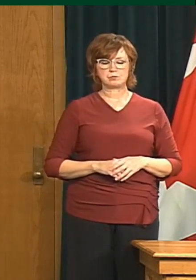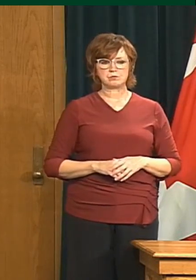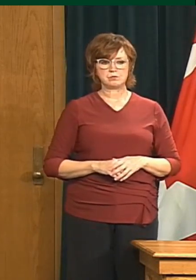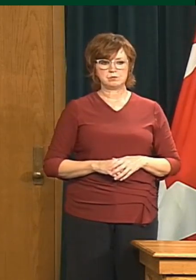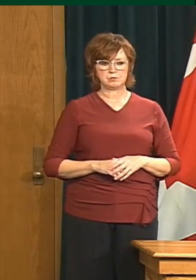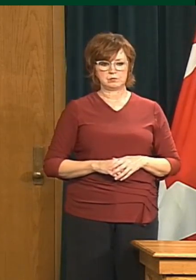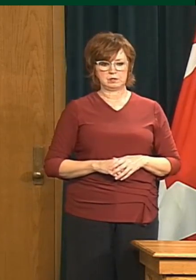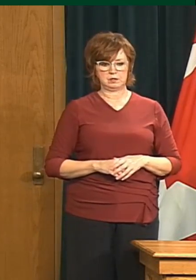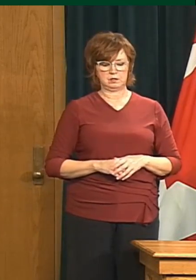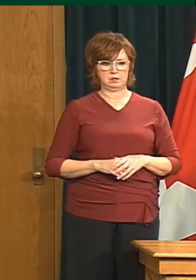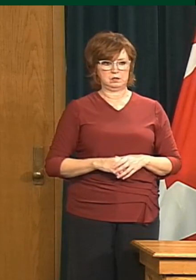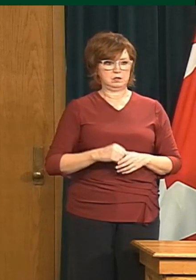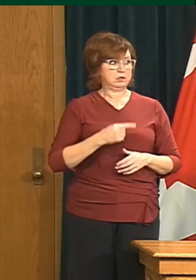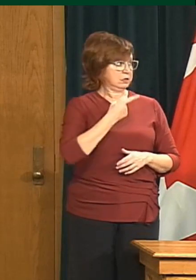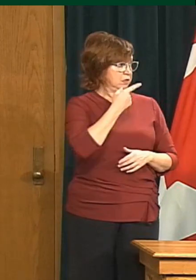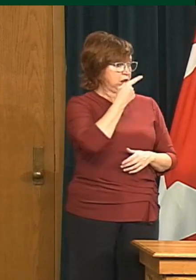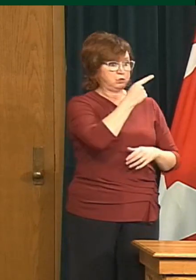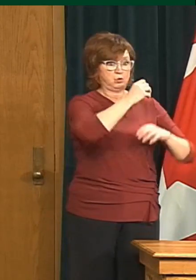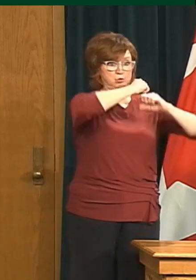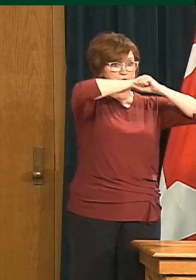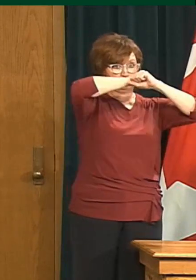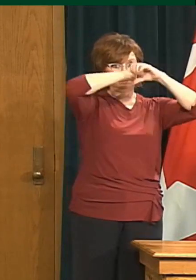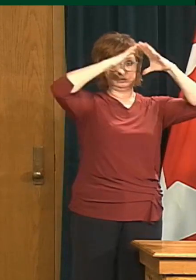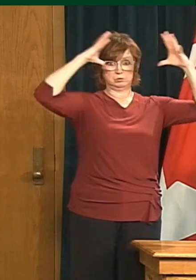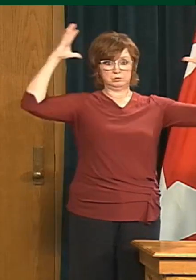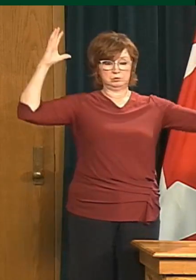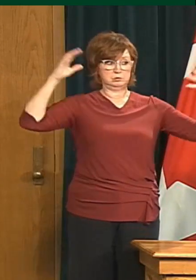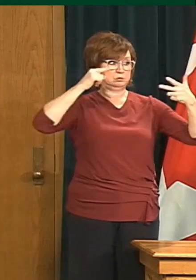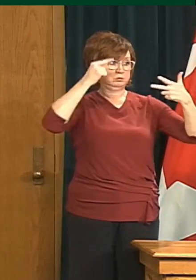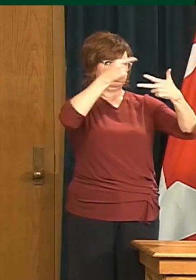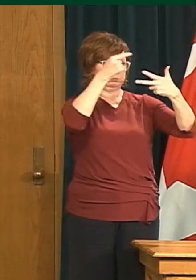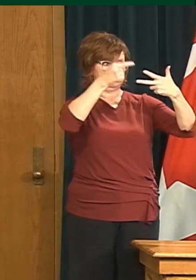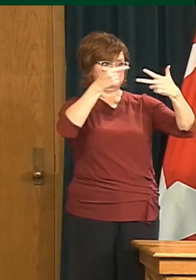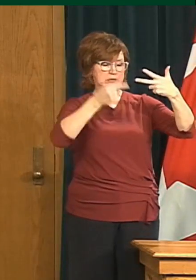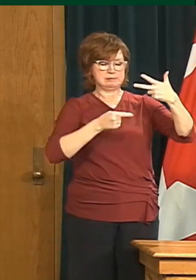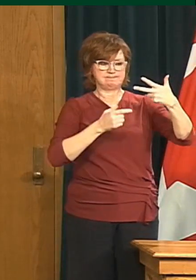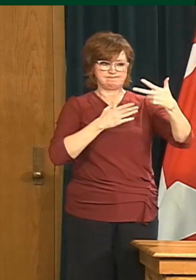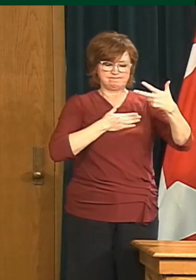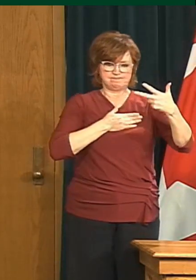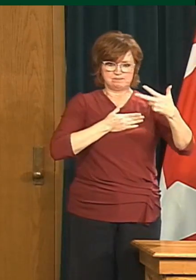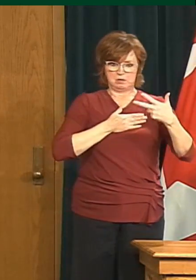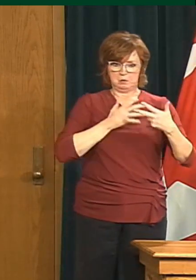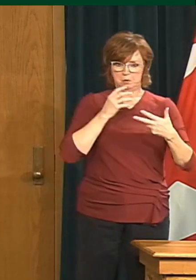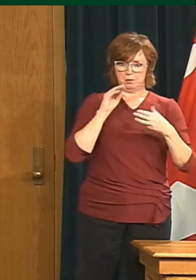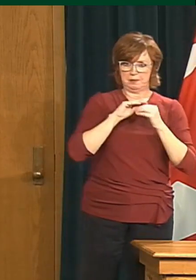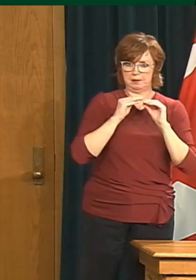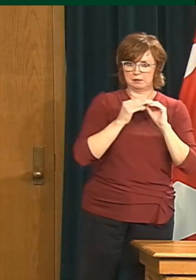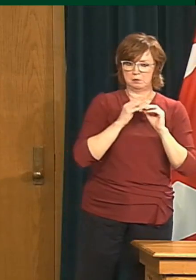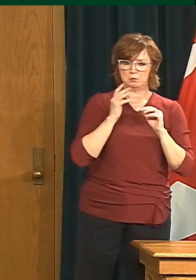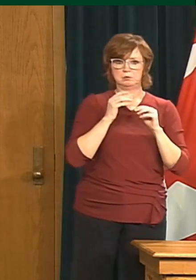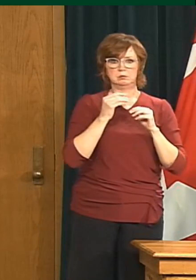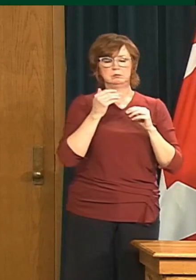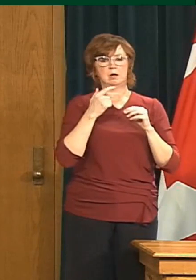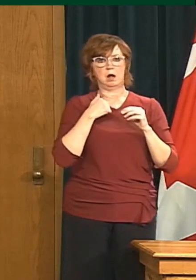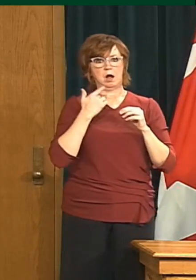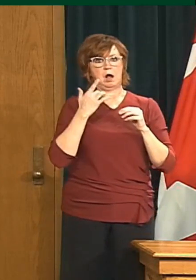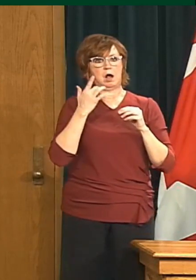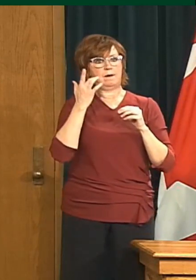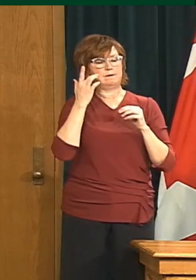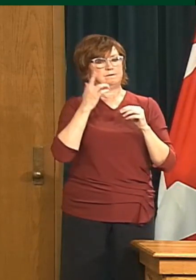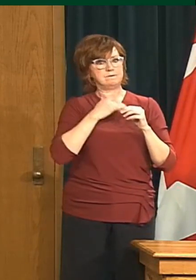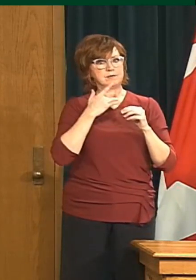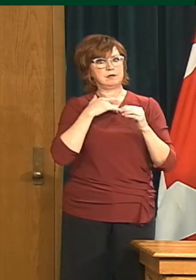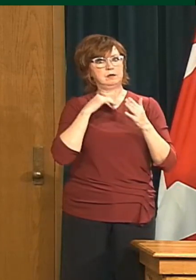scenarios, this is looking like depression level stuff with this 15% contraction in the size of the